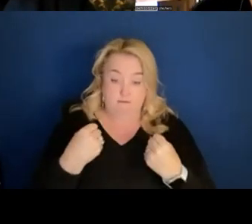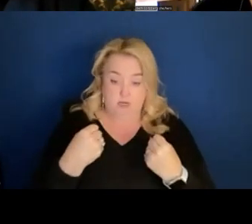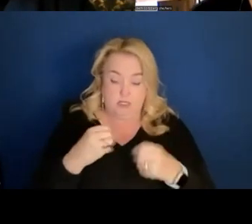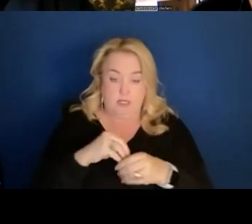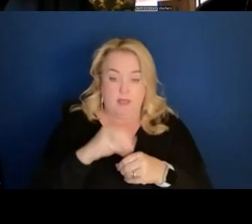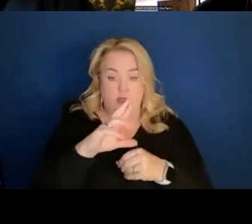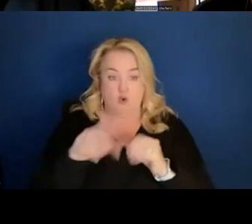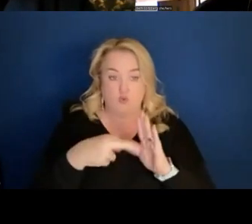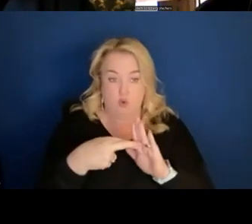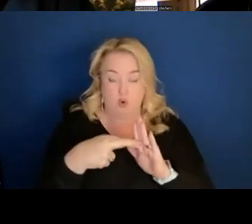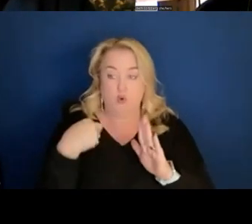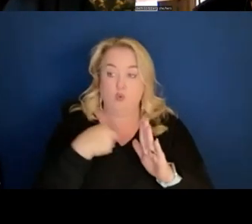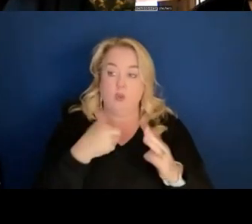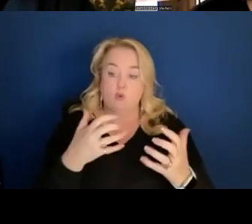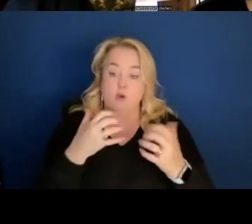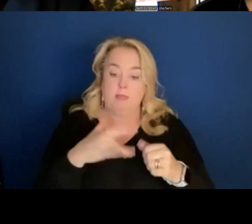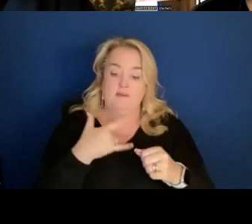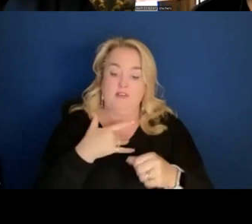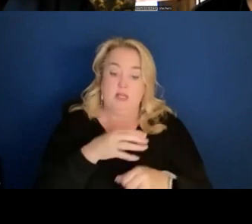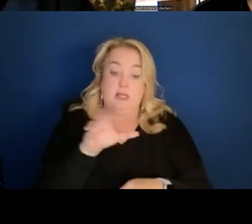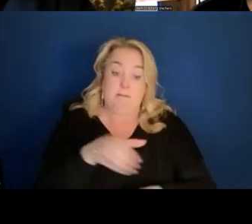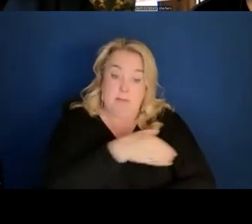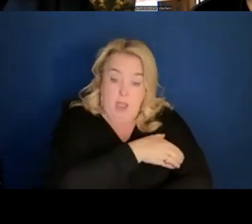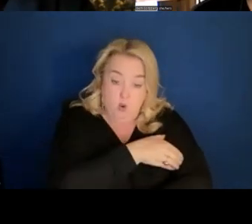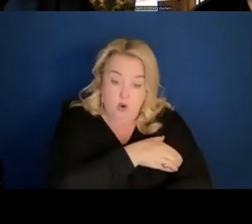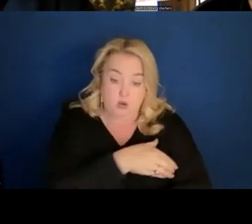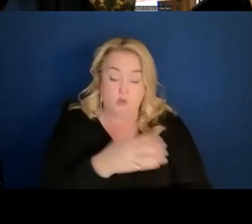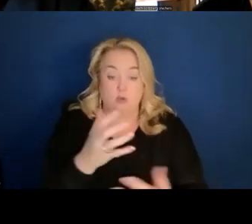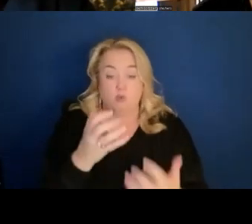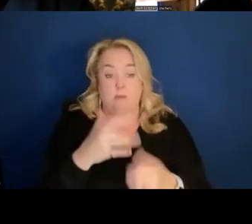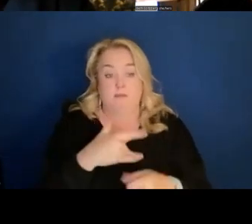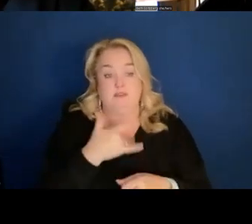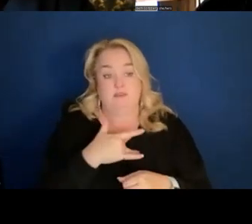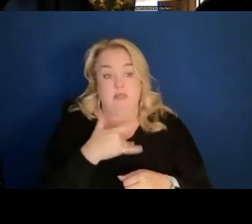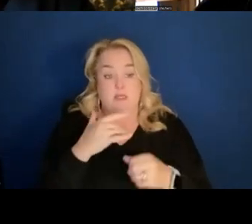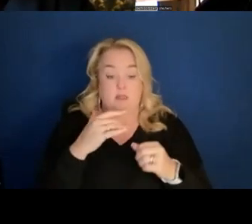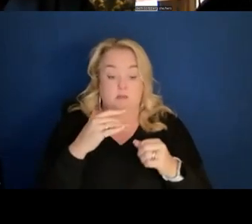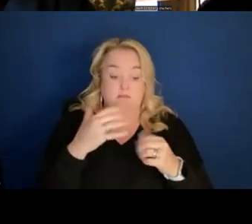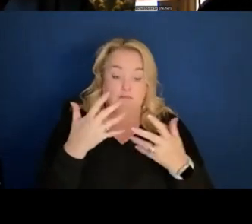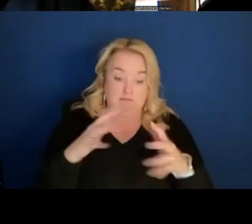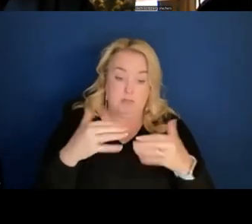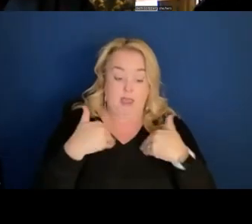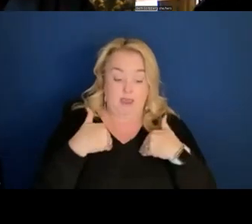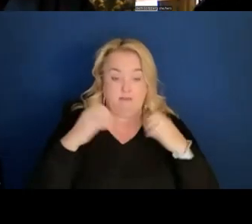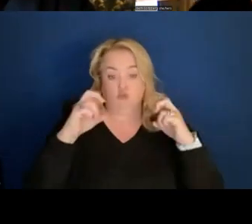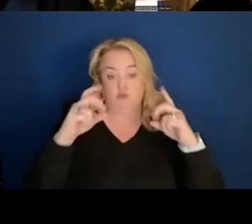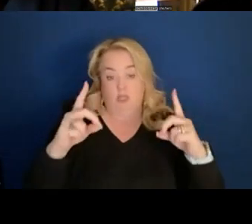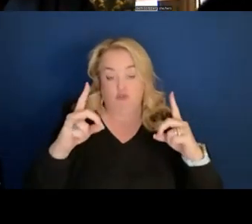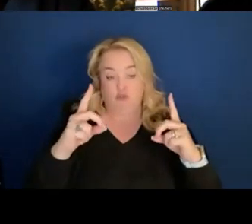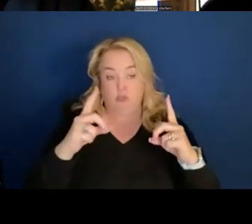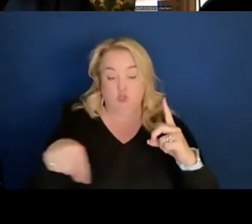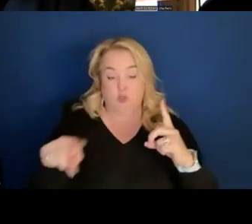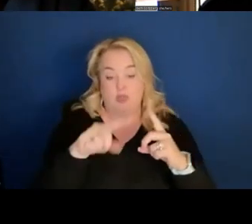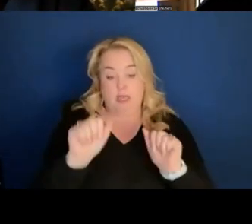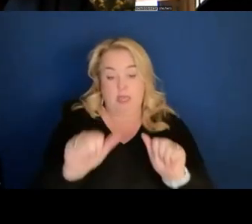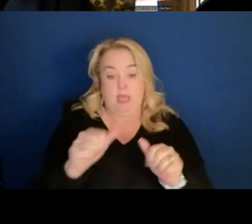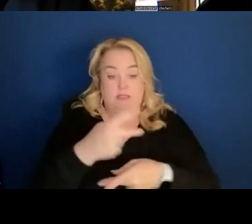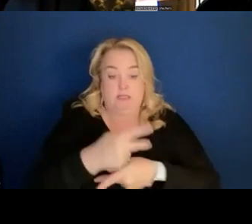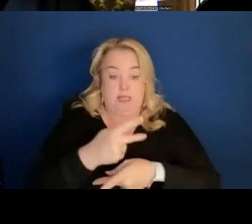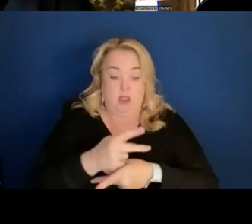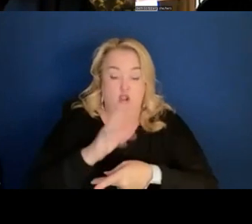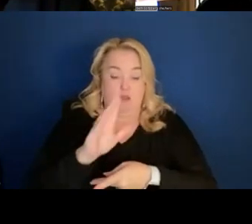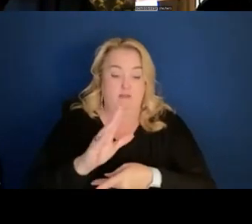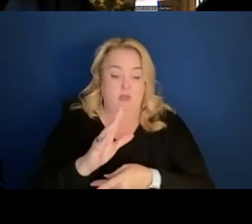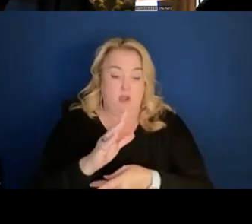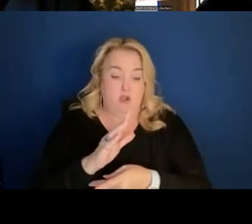role. We want them to feel empowered. We want them to have the education that they need so that they can take care of their loved